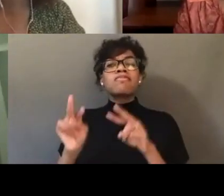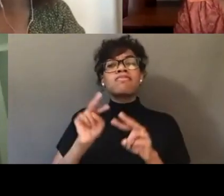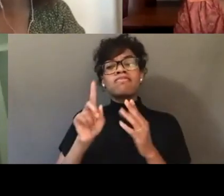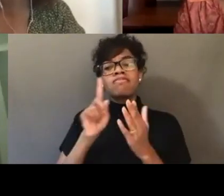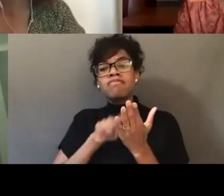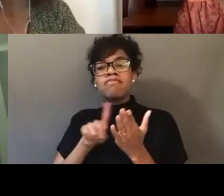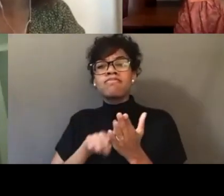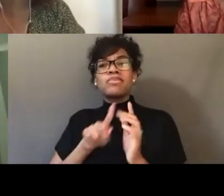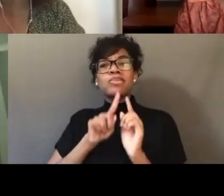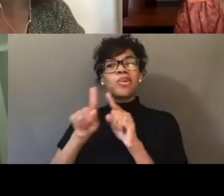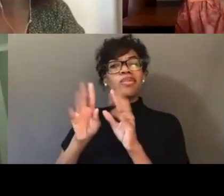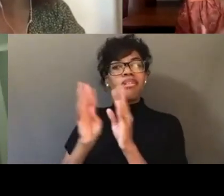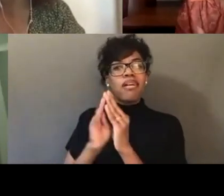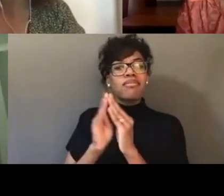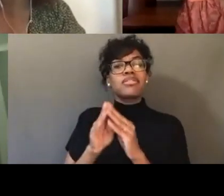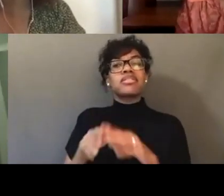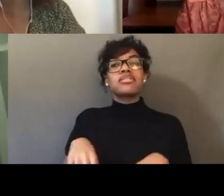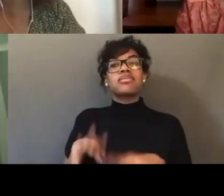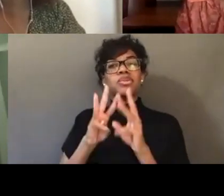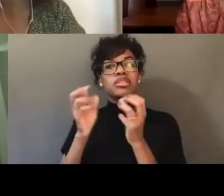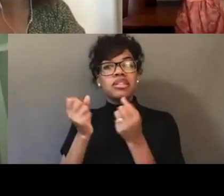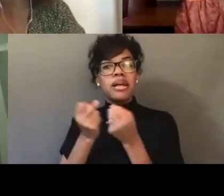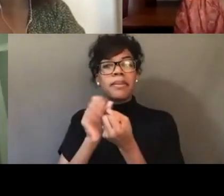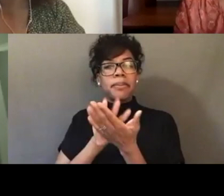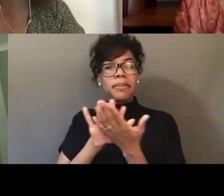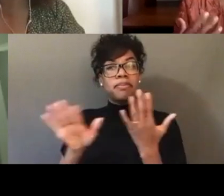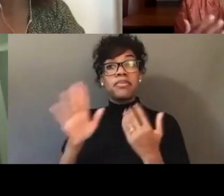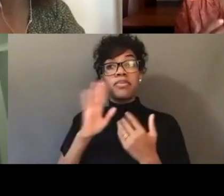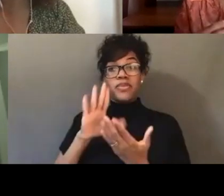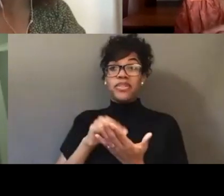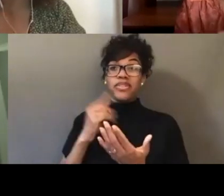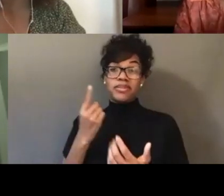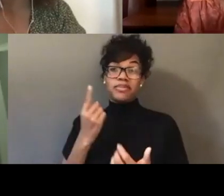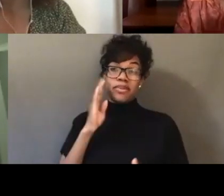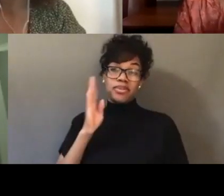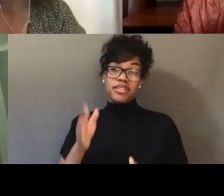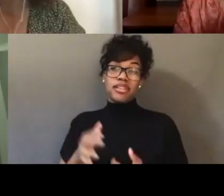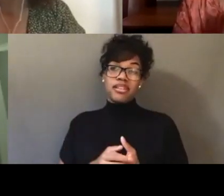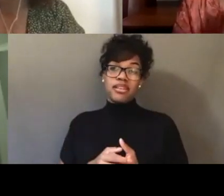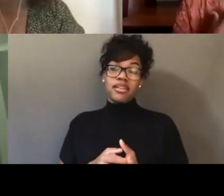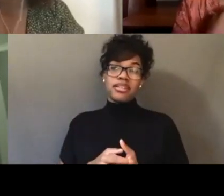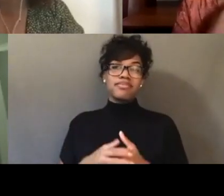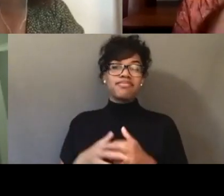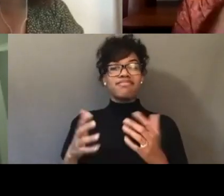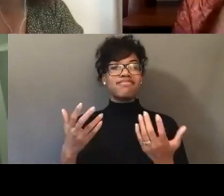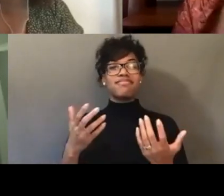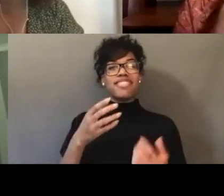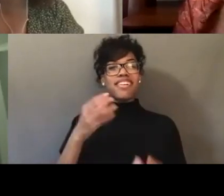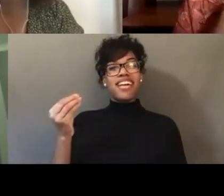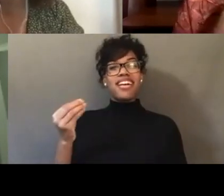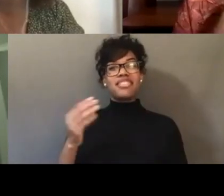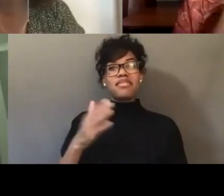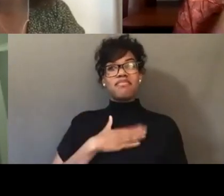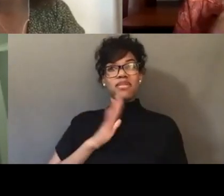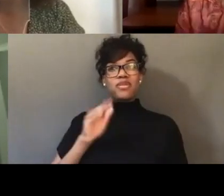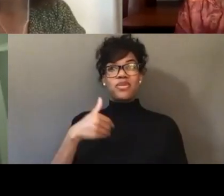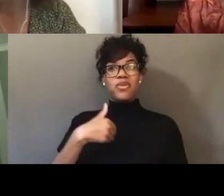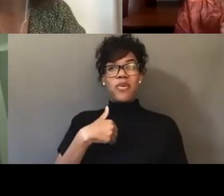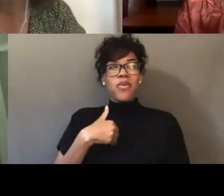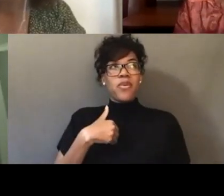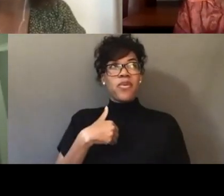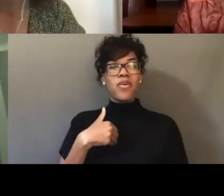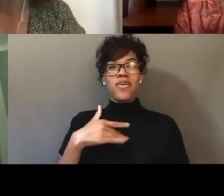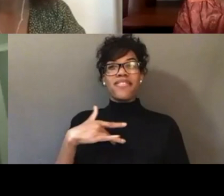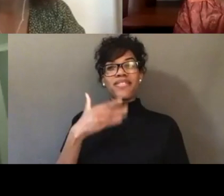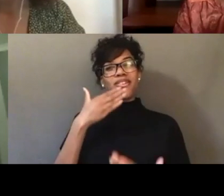conferences because they are refreshing. You'll learn something, but it's also just, it just does my soul so much good to be